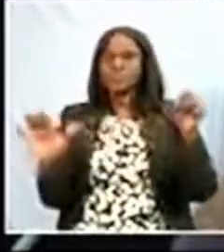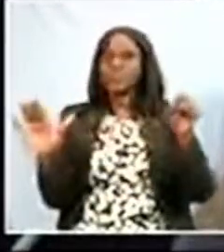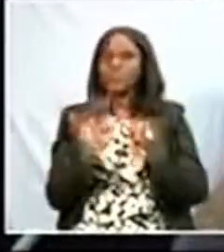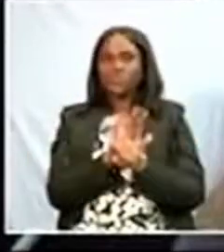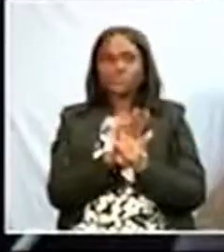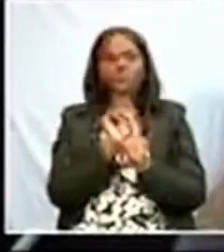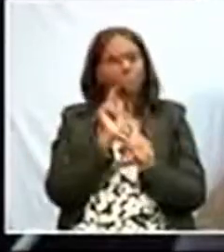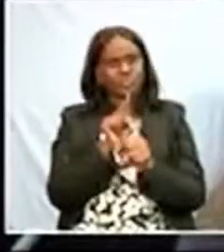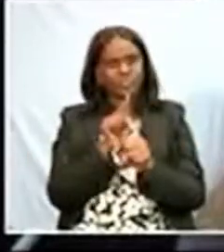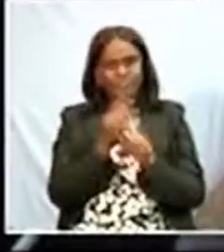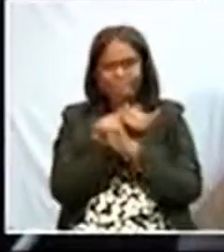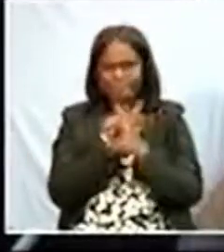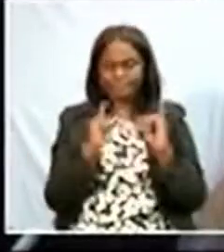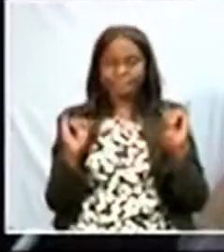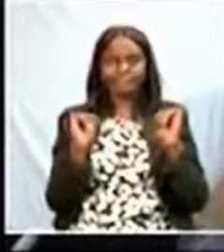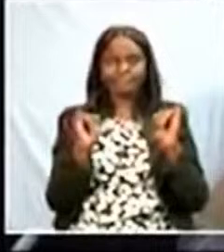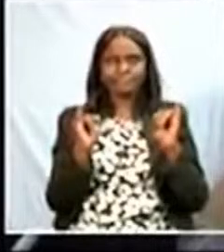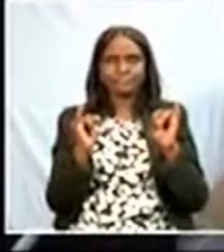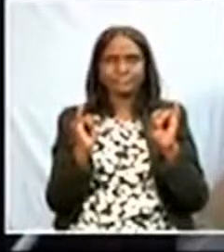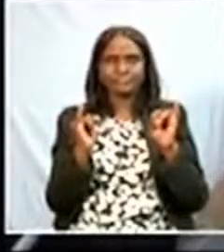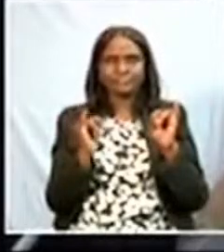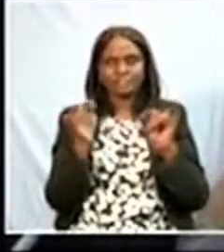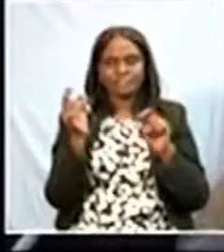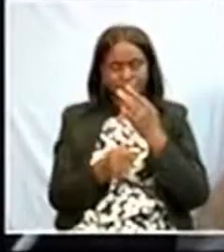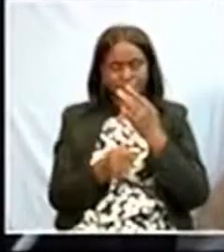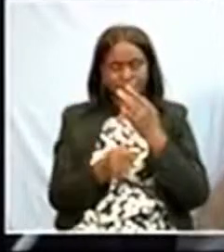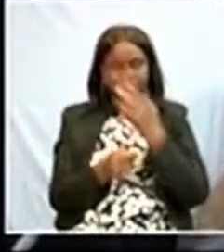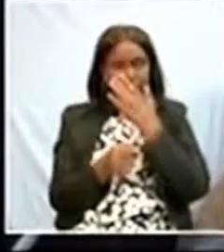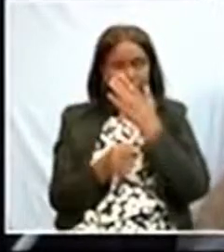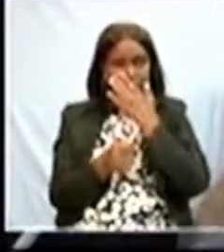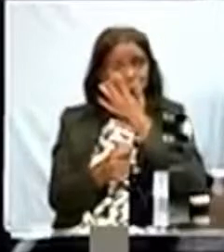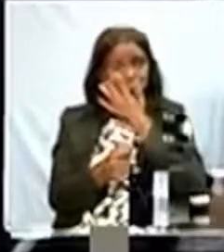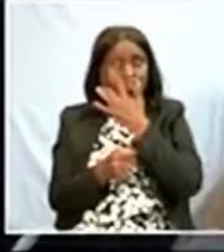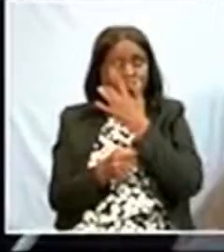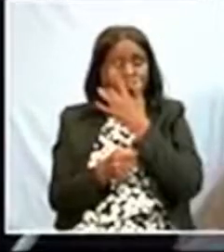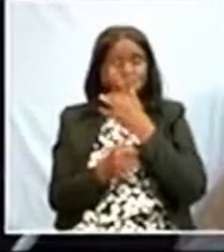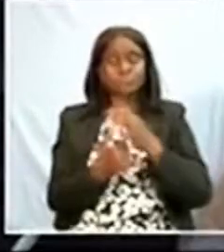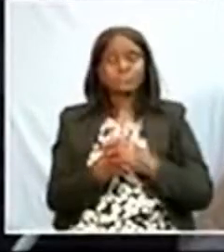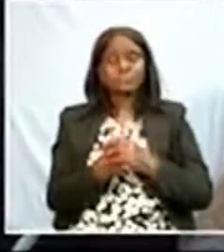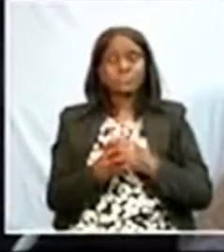exclusively independent from